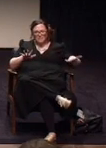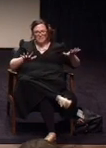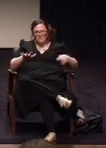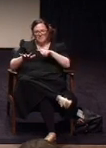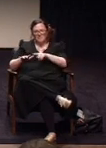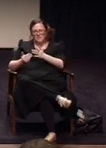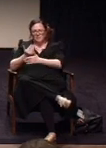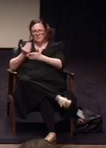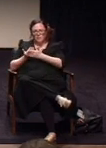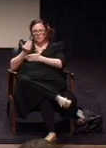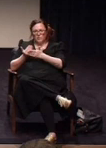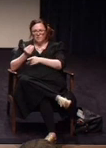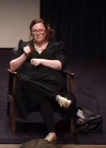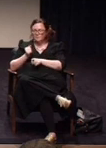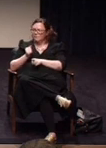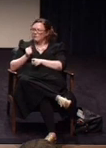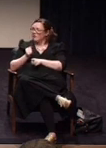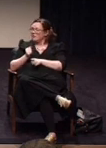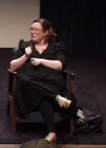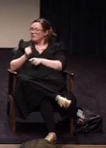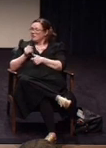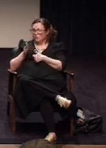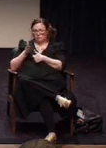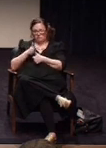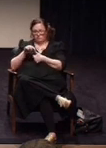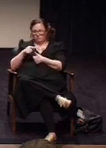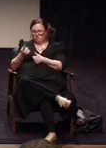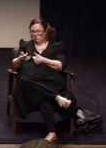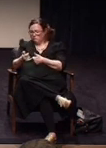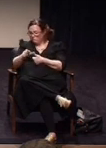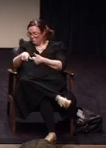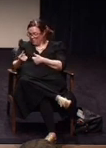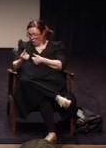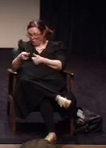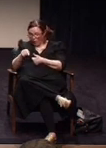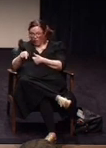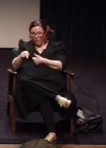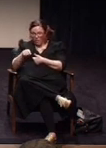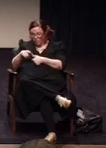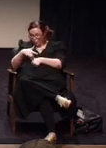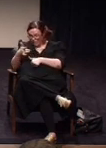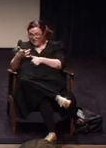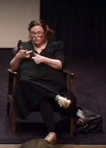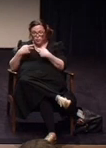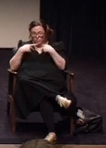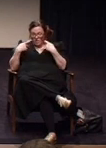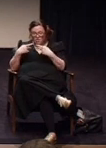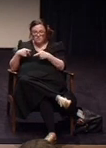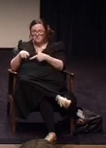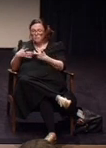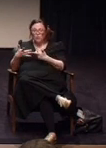modern. So the first question is around who is calling? Are you a private citizen or are you a nurse or